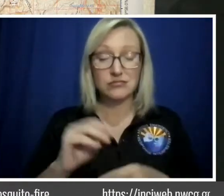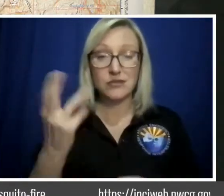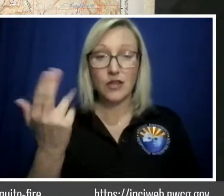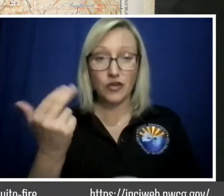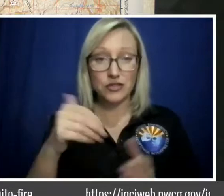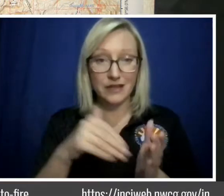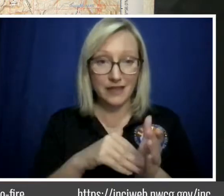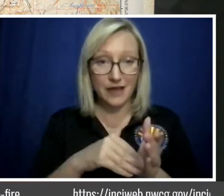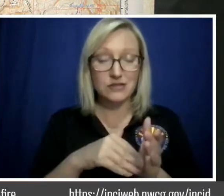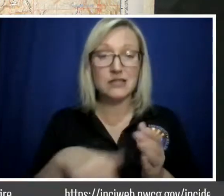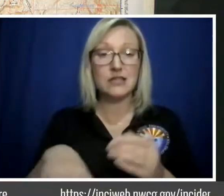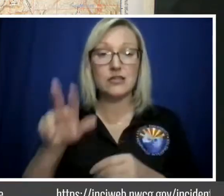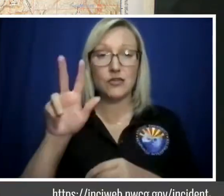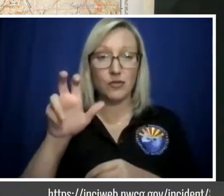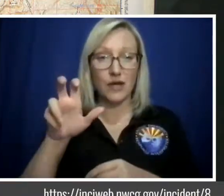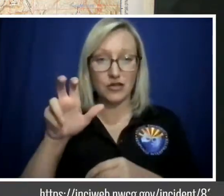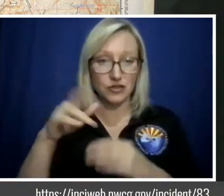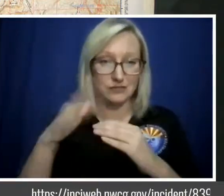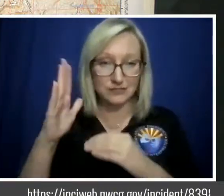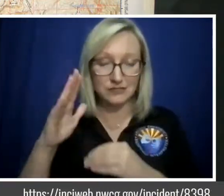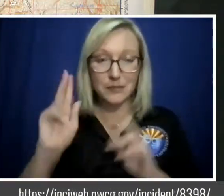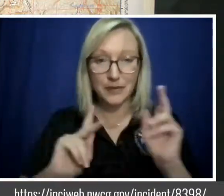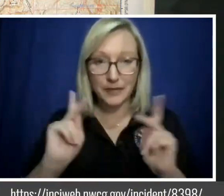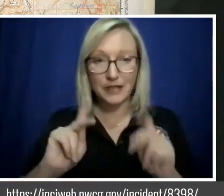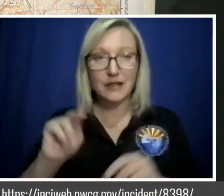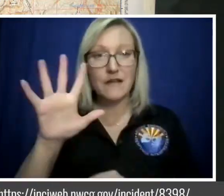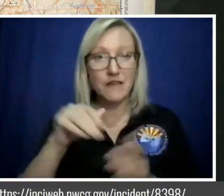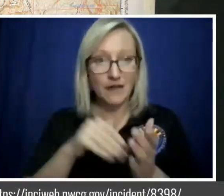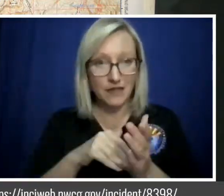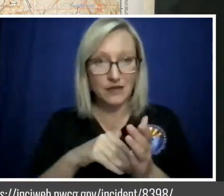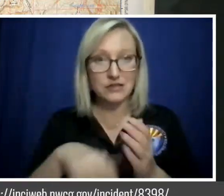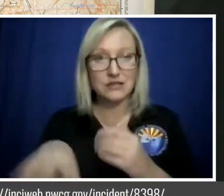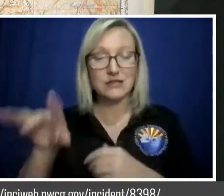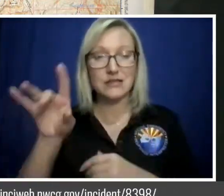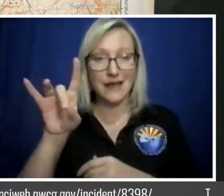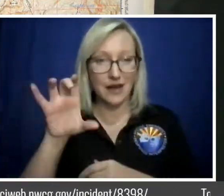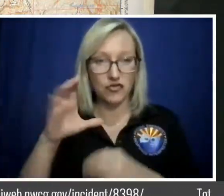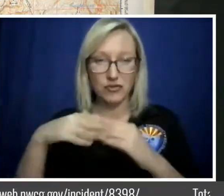13,573 people and 5,822 structures.